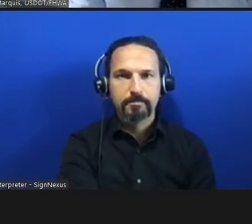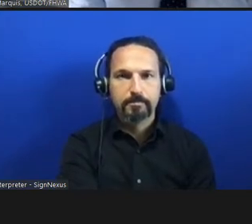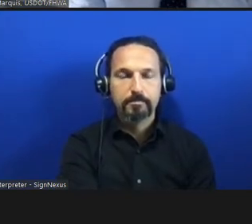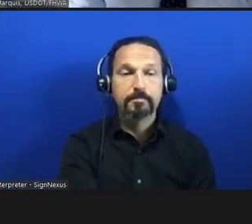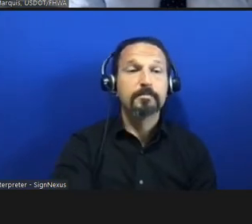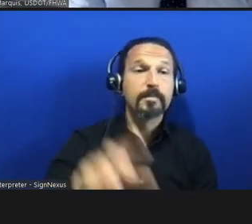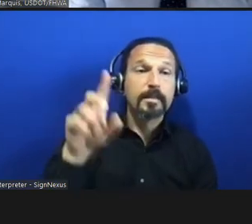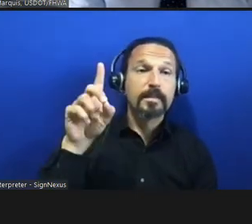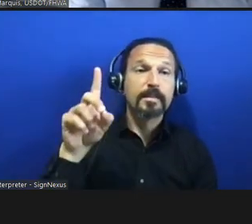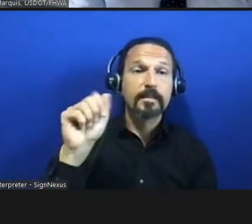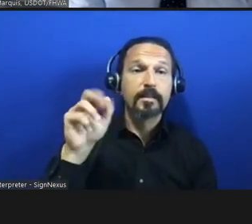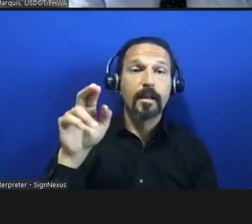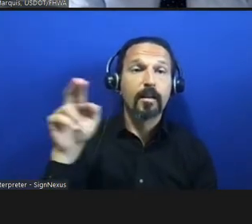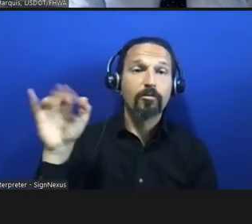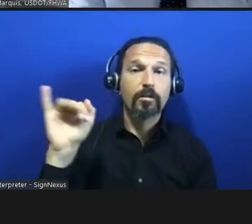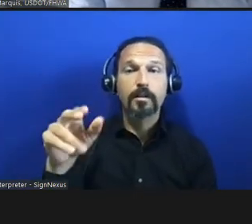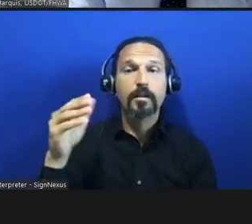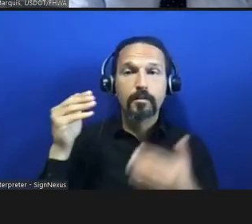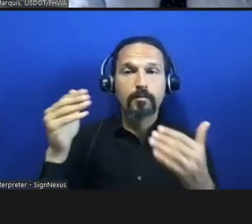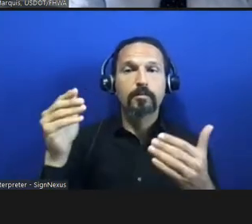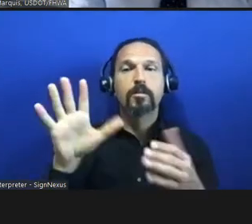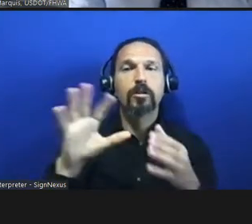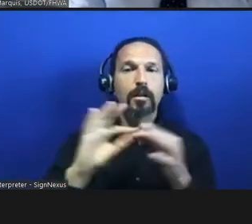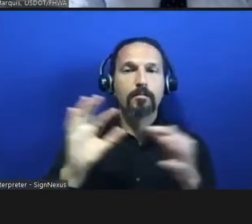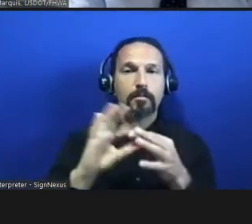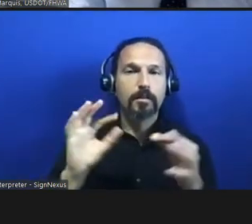Darren you may begin your remarks